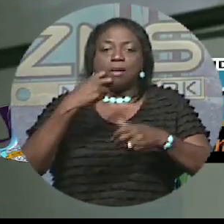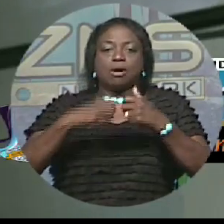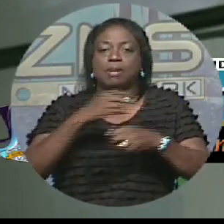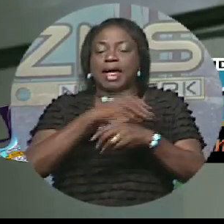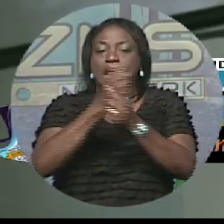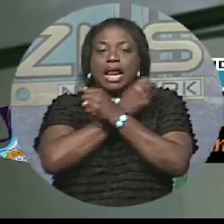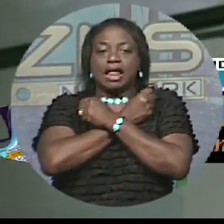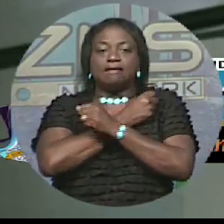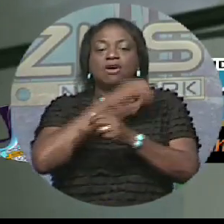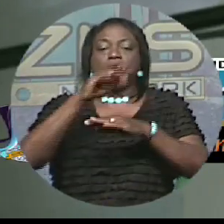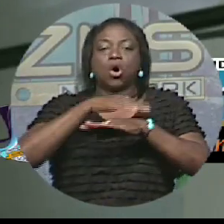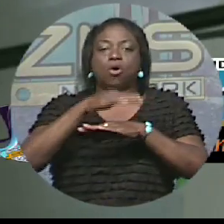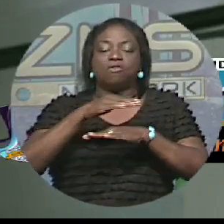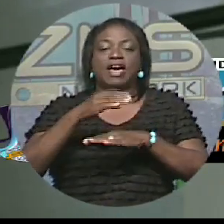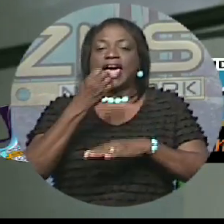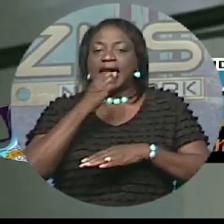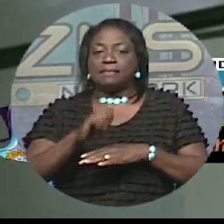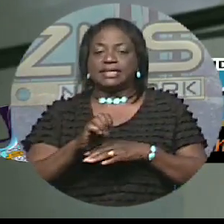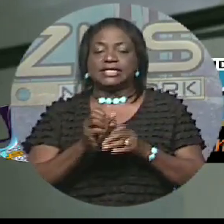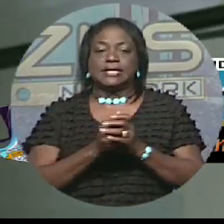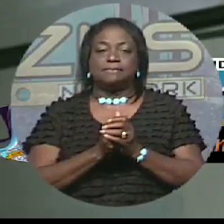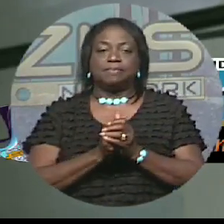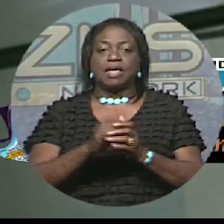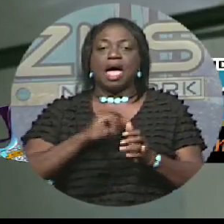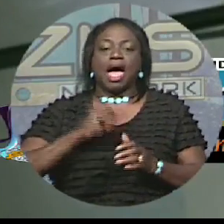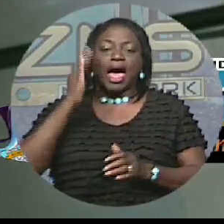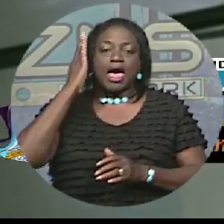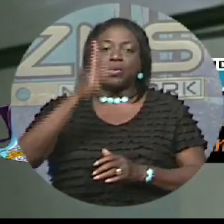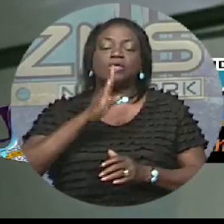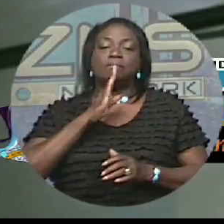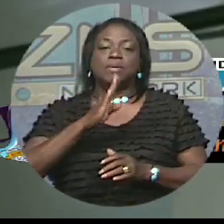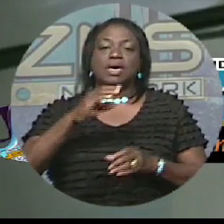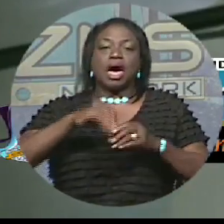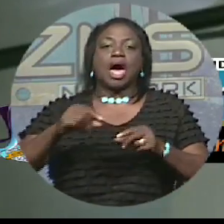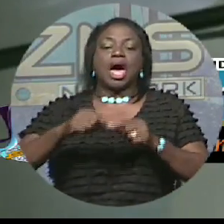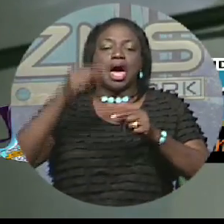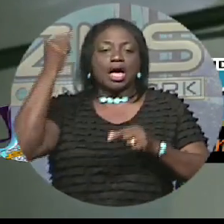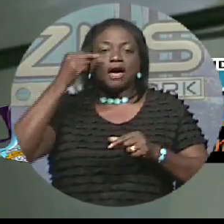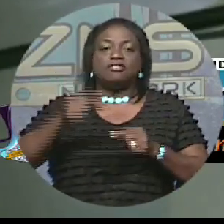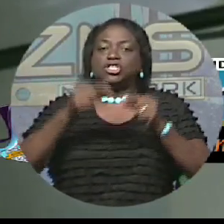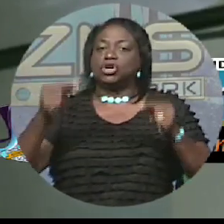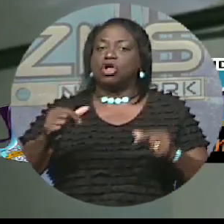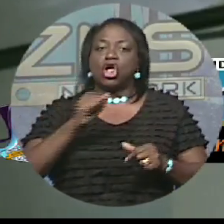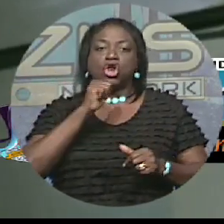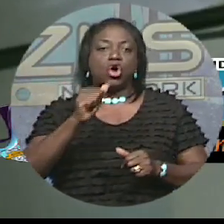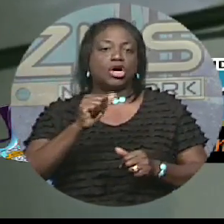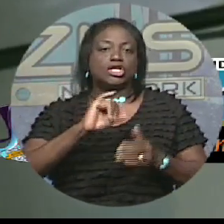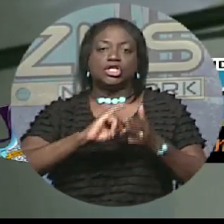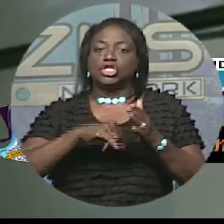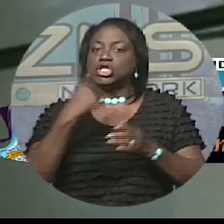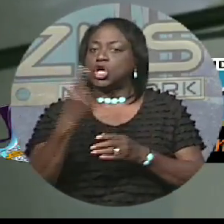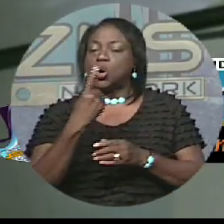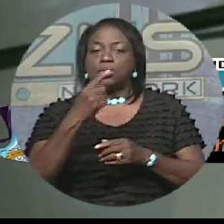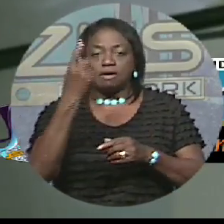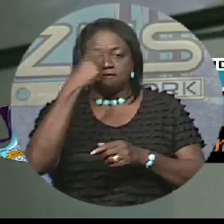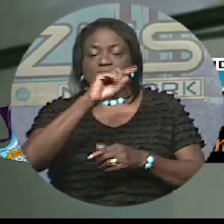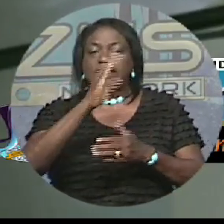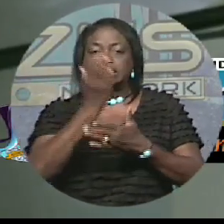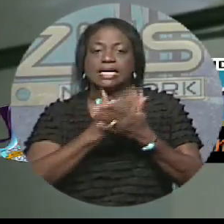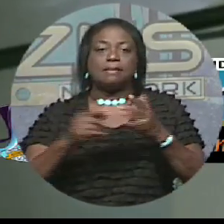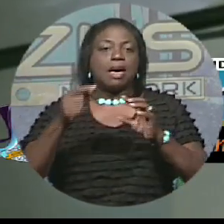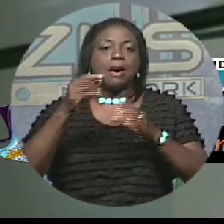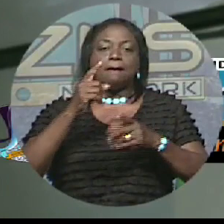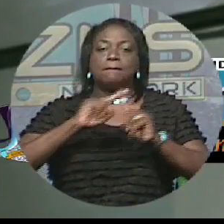and love over enmity. I will be a Governor General not just for some, but for